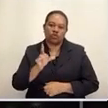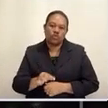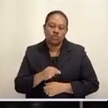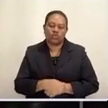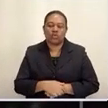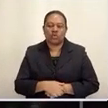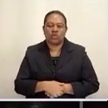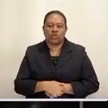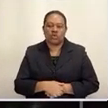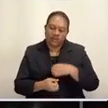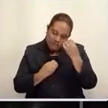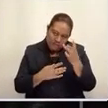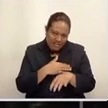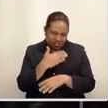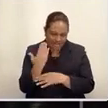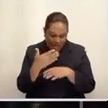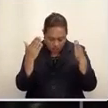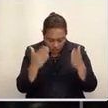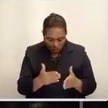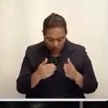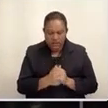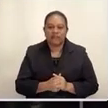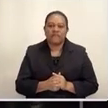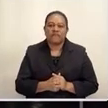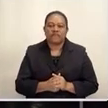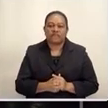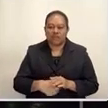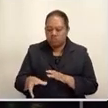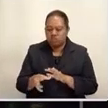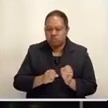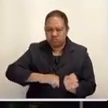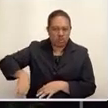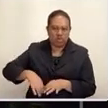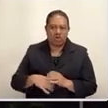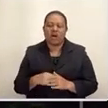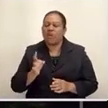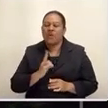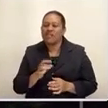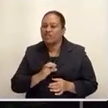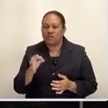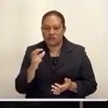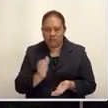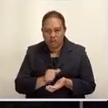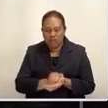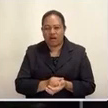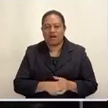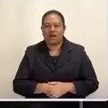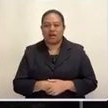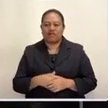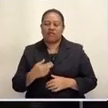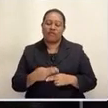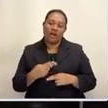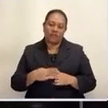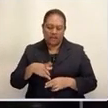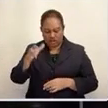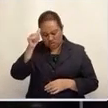field information days with a focus on disseminating best management practices. SRIF aims to equip farmers with the